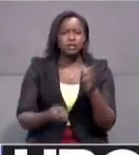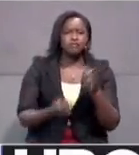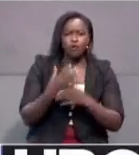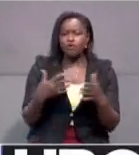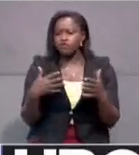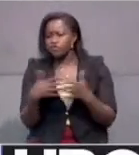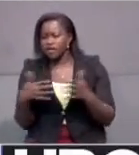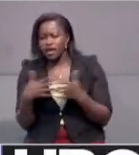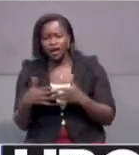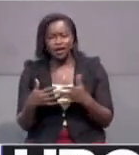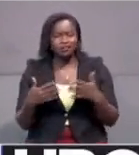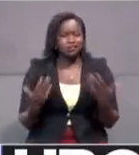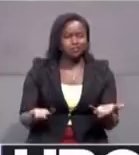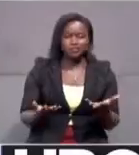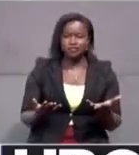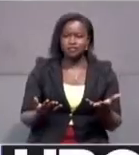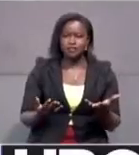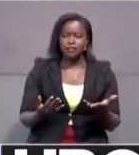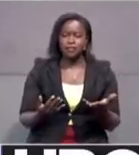agencies.